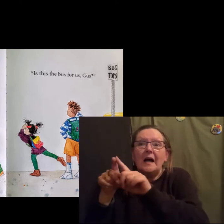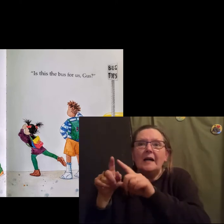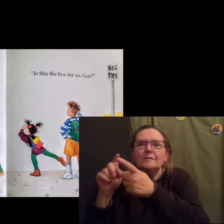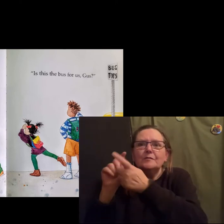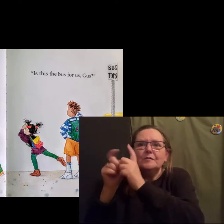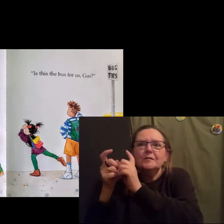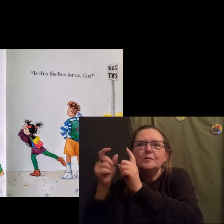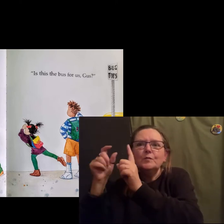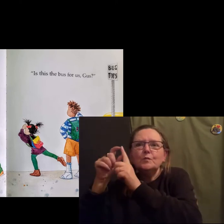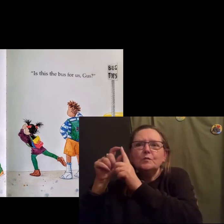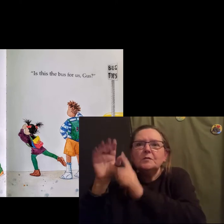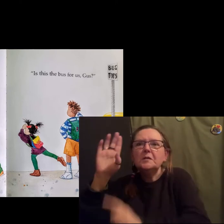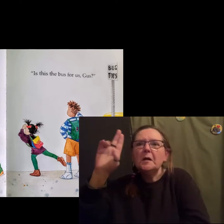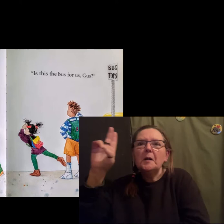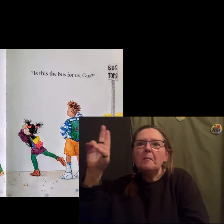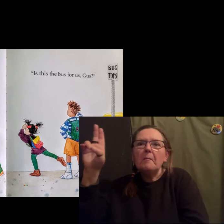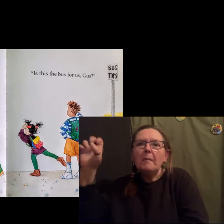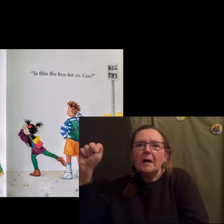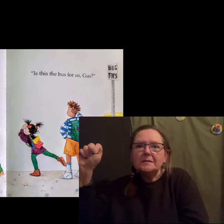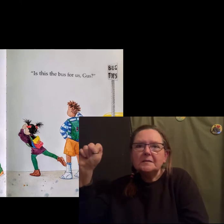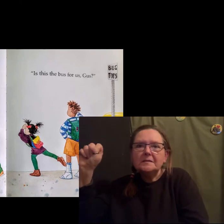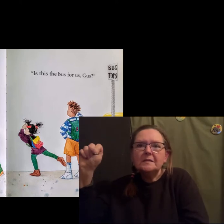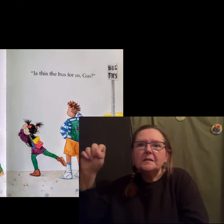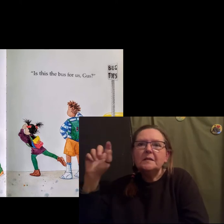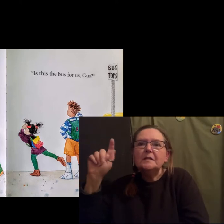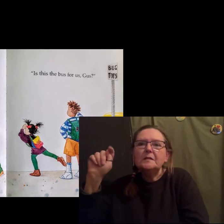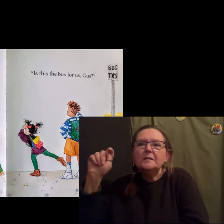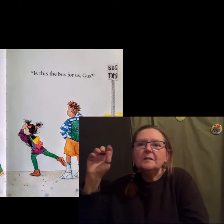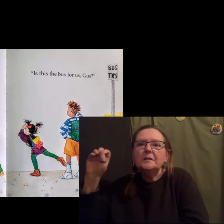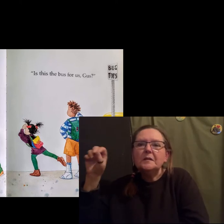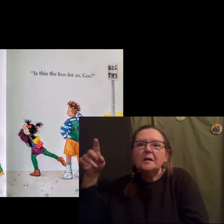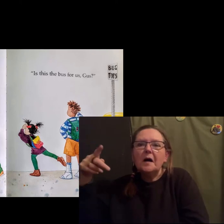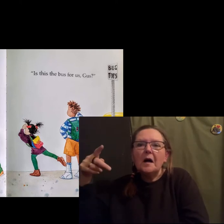says bus tops.